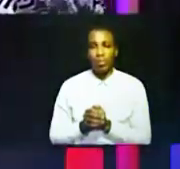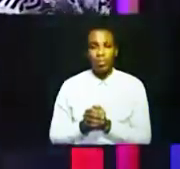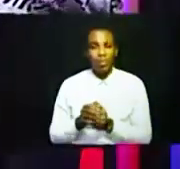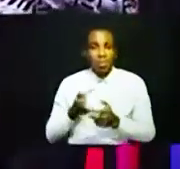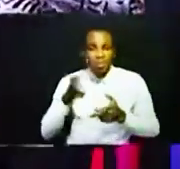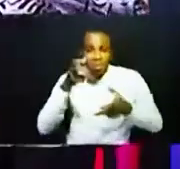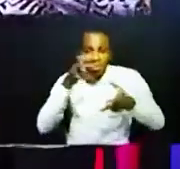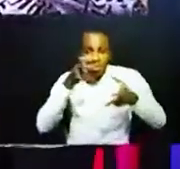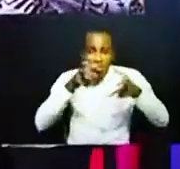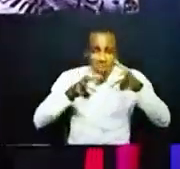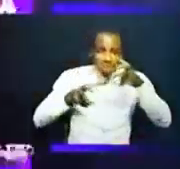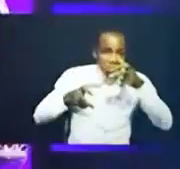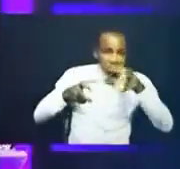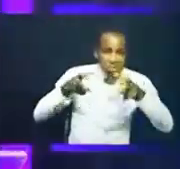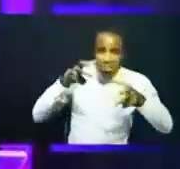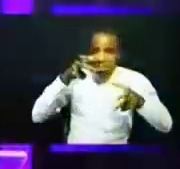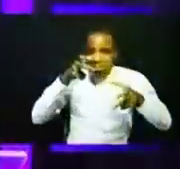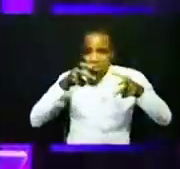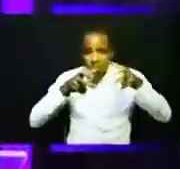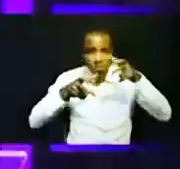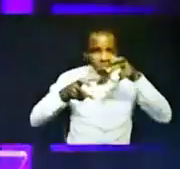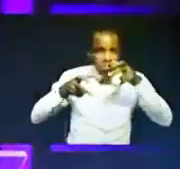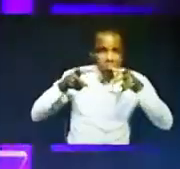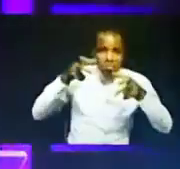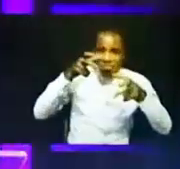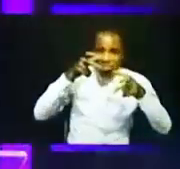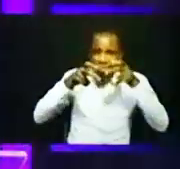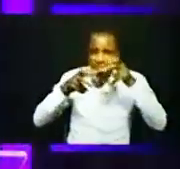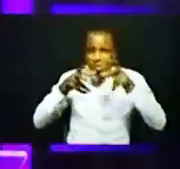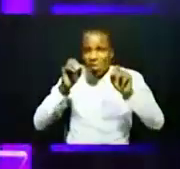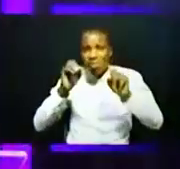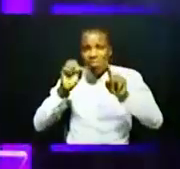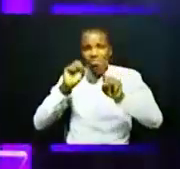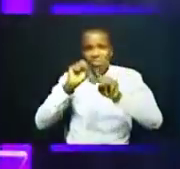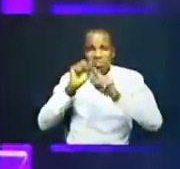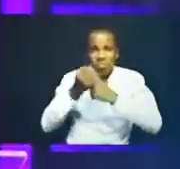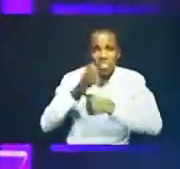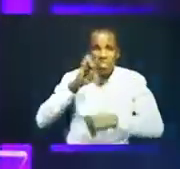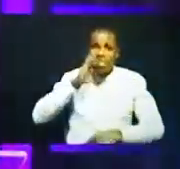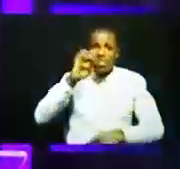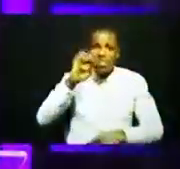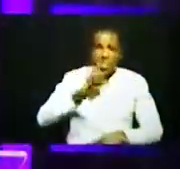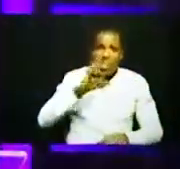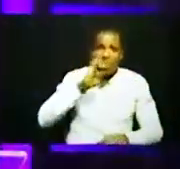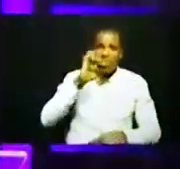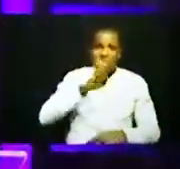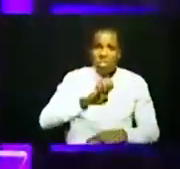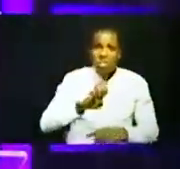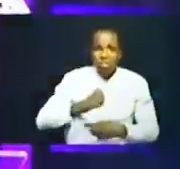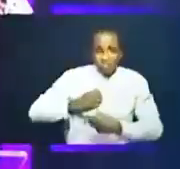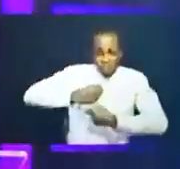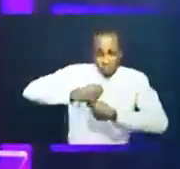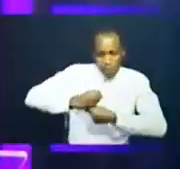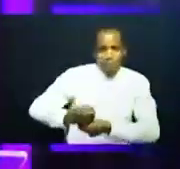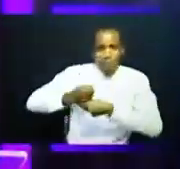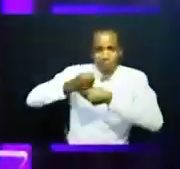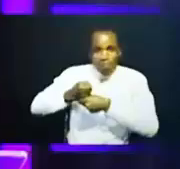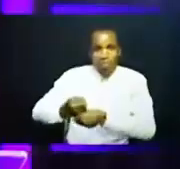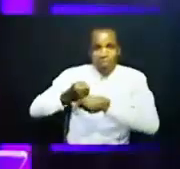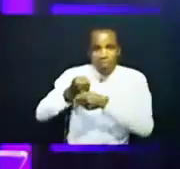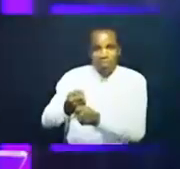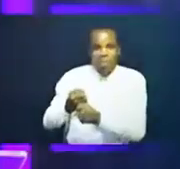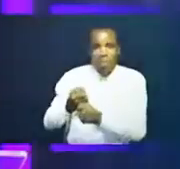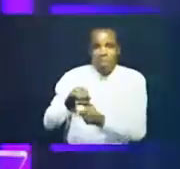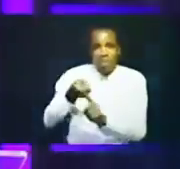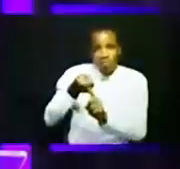corrupt systems and societal evil is crafted by human beings